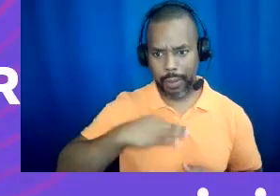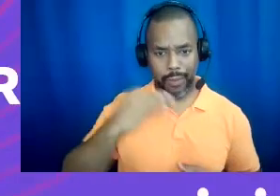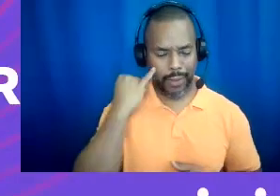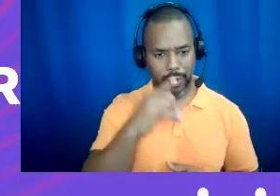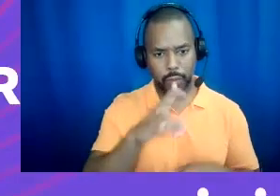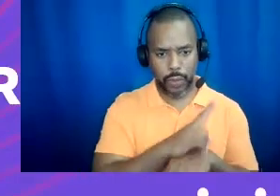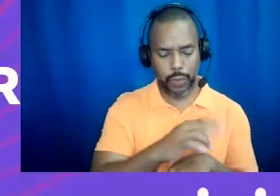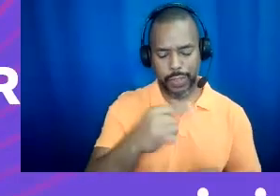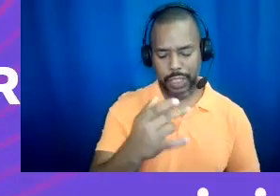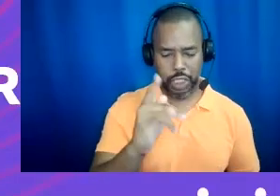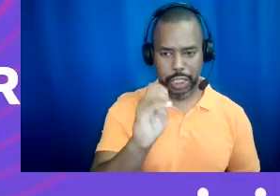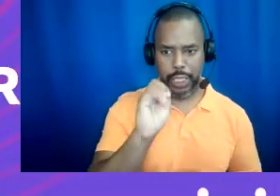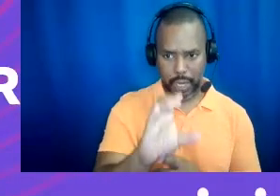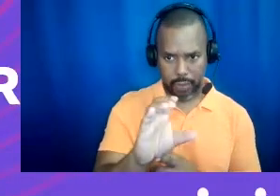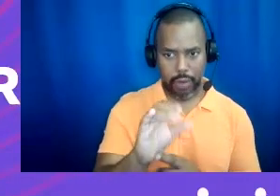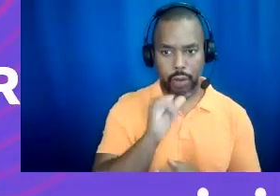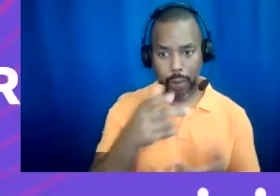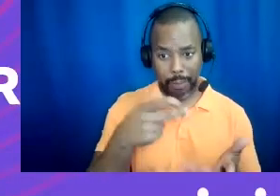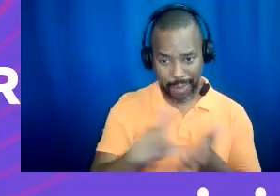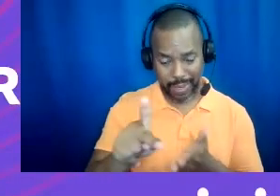generic drugs and don't want to pay that $10 copay.